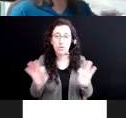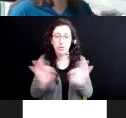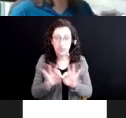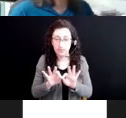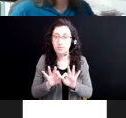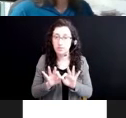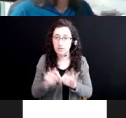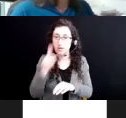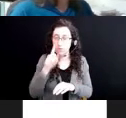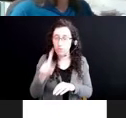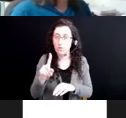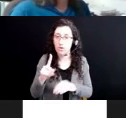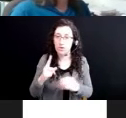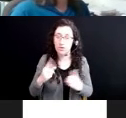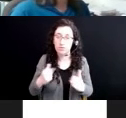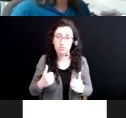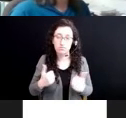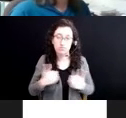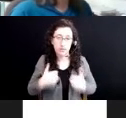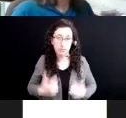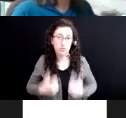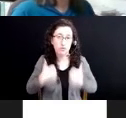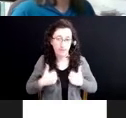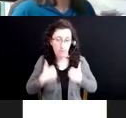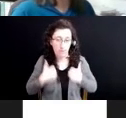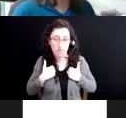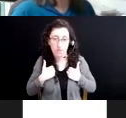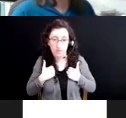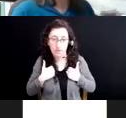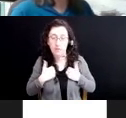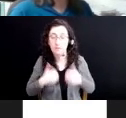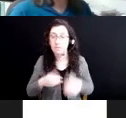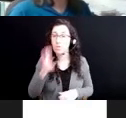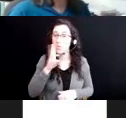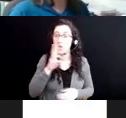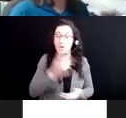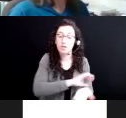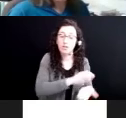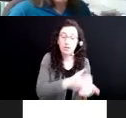survival. While water quality and quantity is